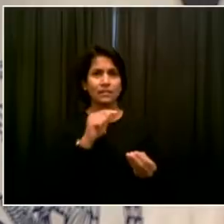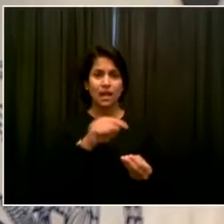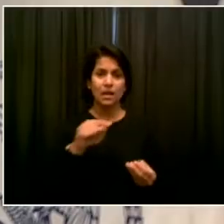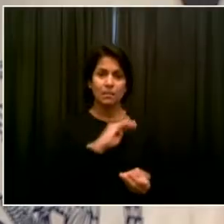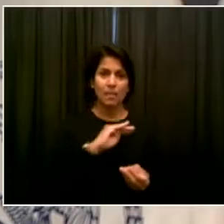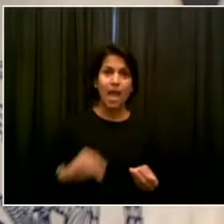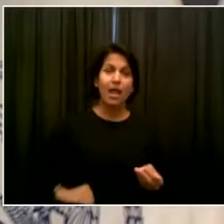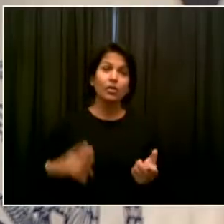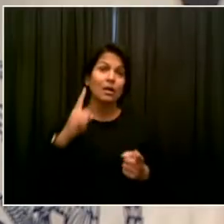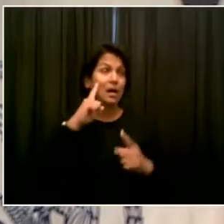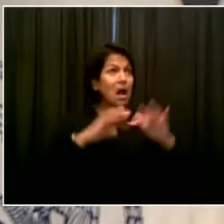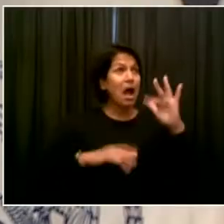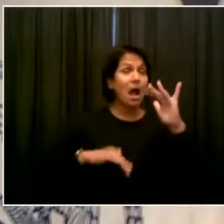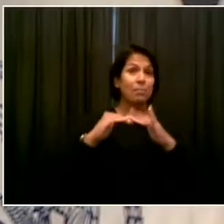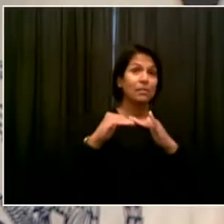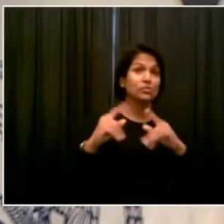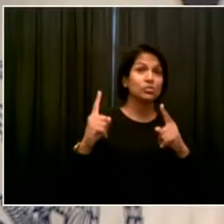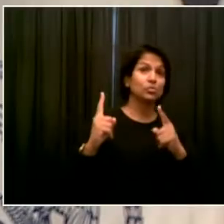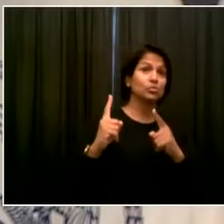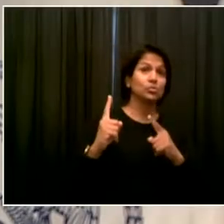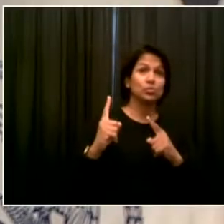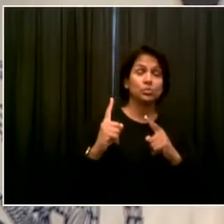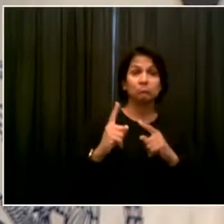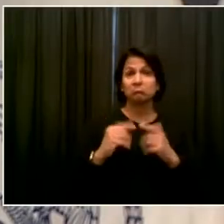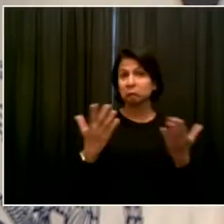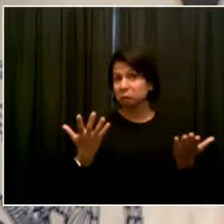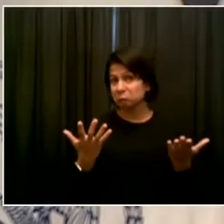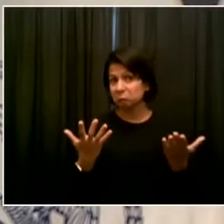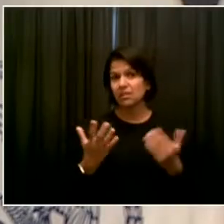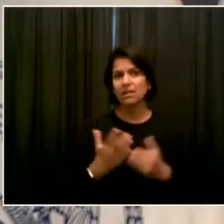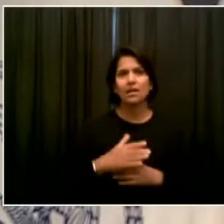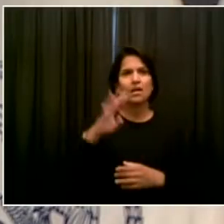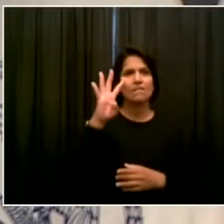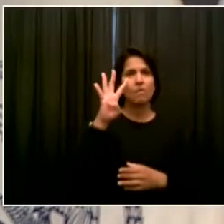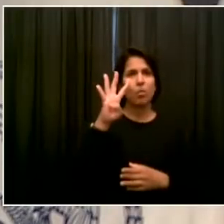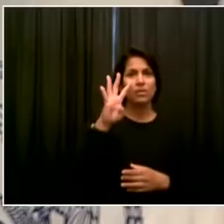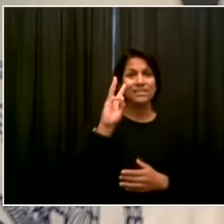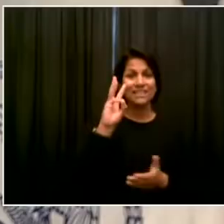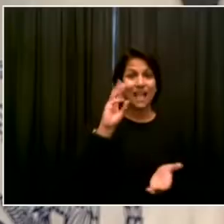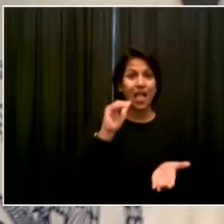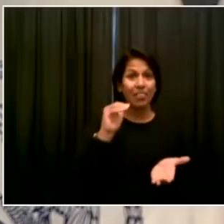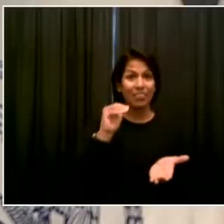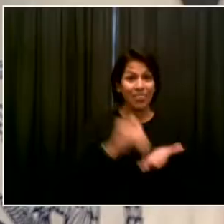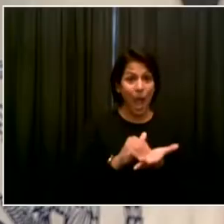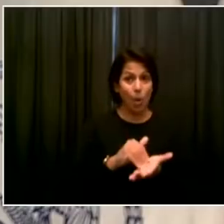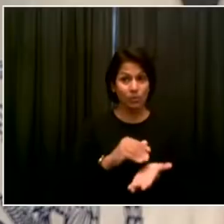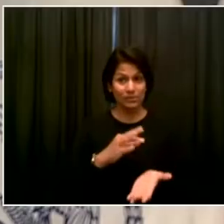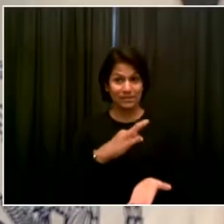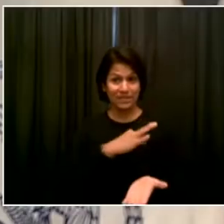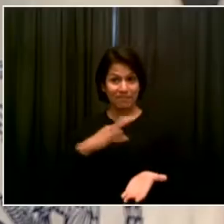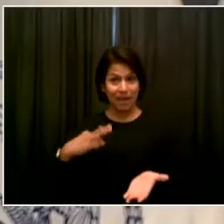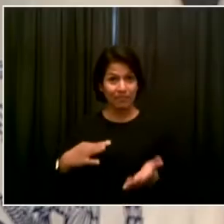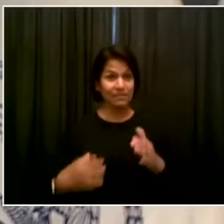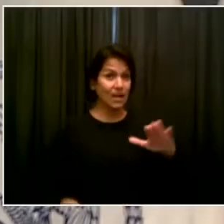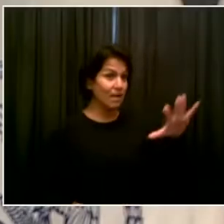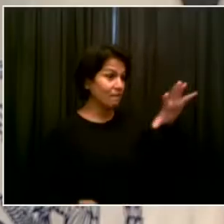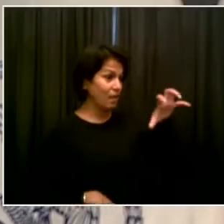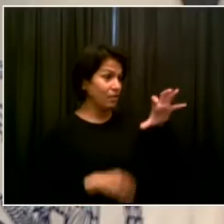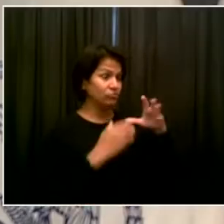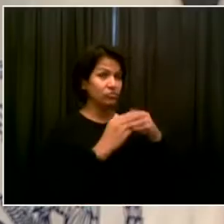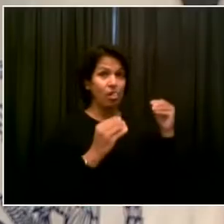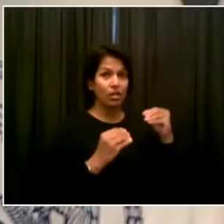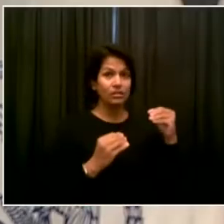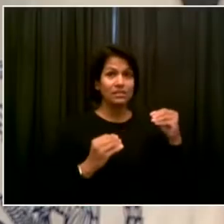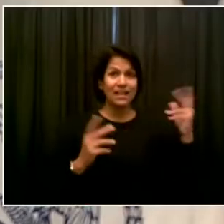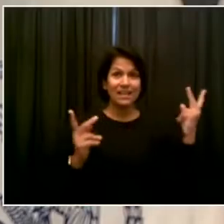46,000 employees, $500 incentive per person. Our goal is to get all 46,000. Obviously, we may not get all of them,